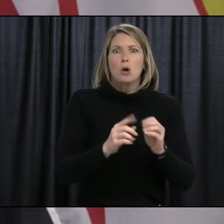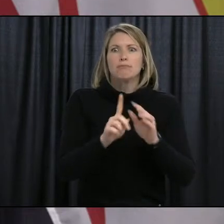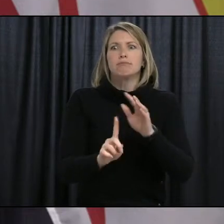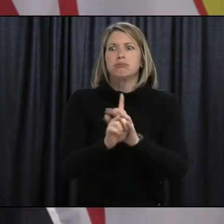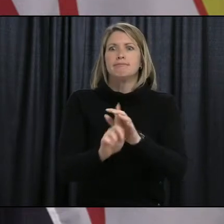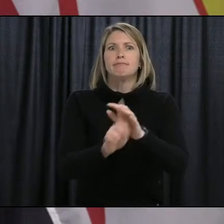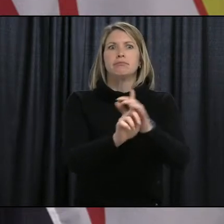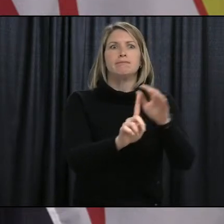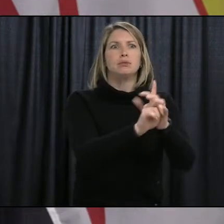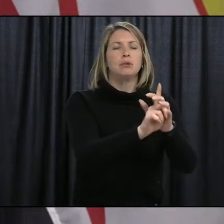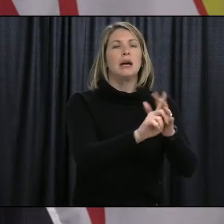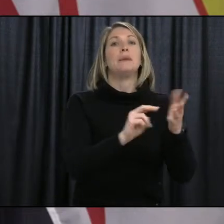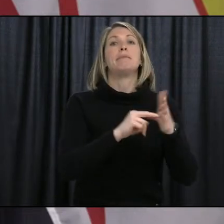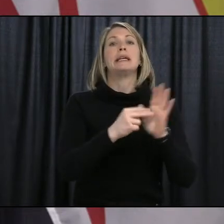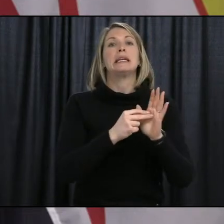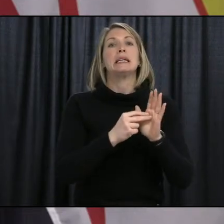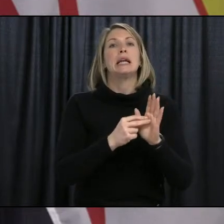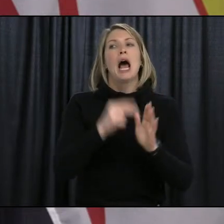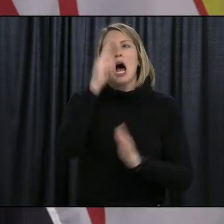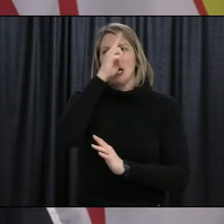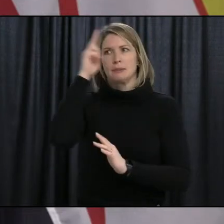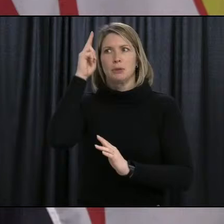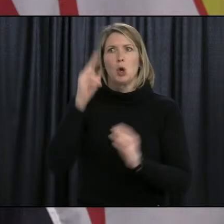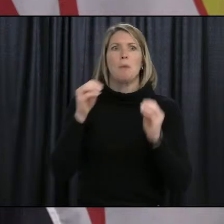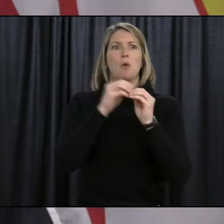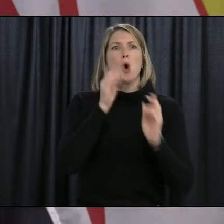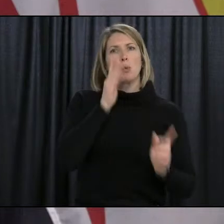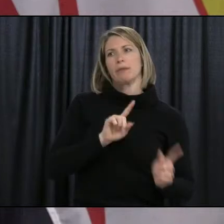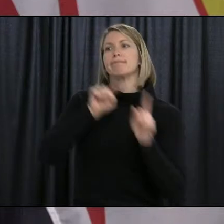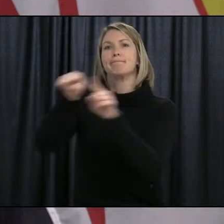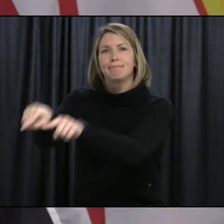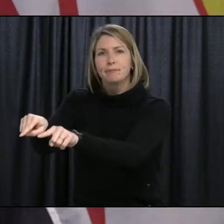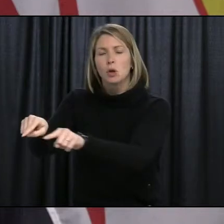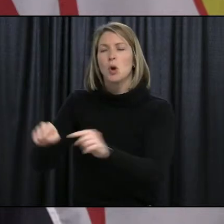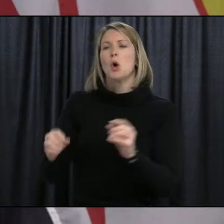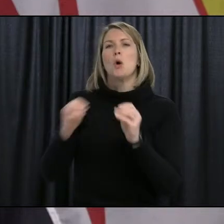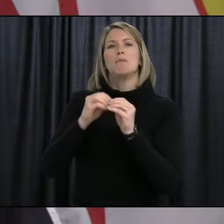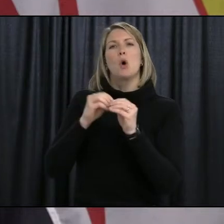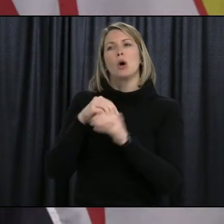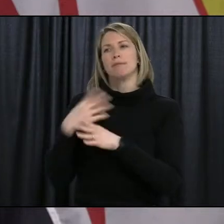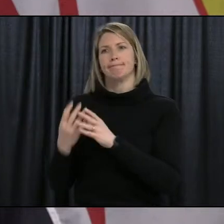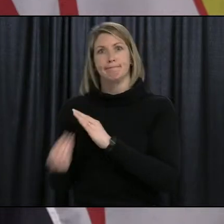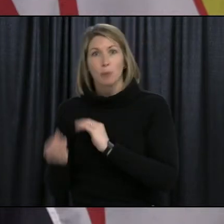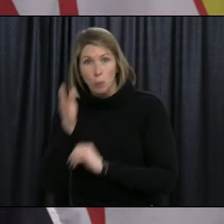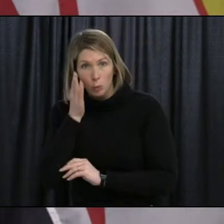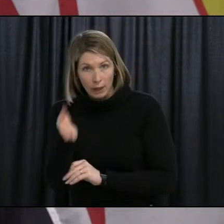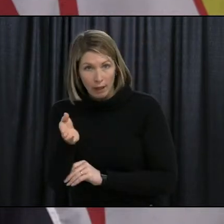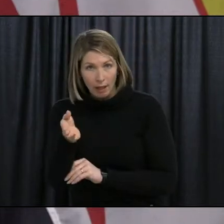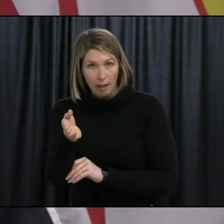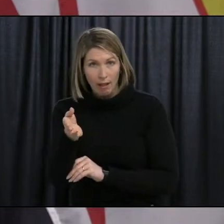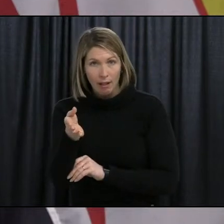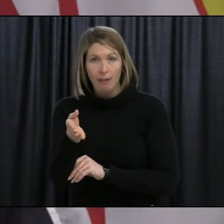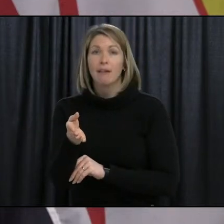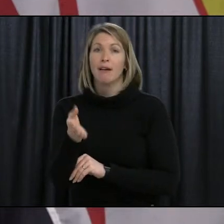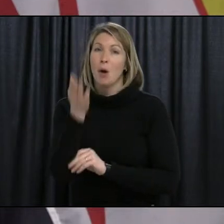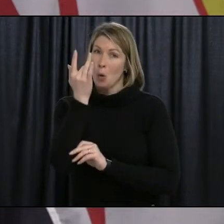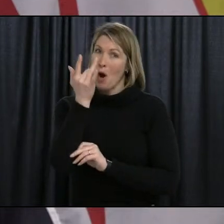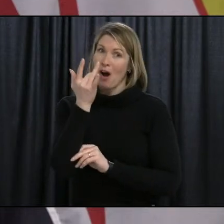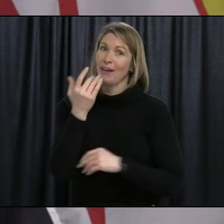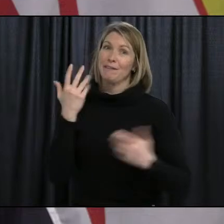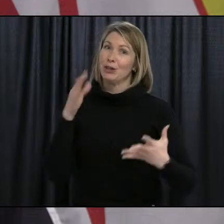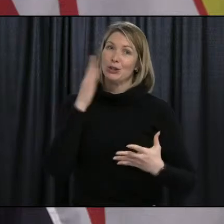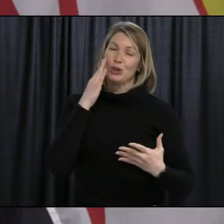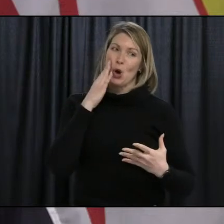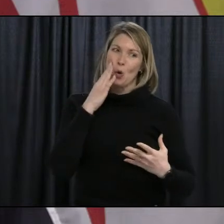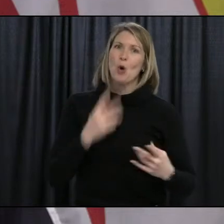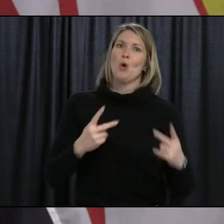people in ICU and more people dying as a result of infection than you would get with a virus that causes more severe